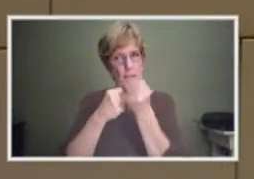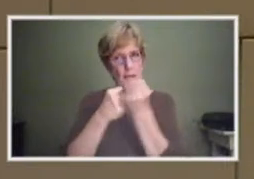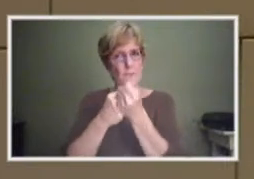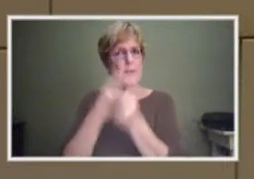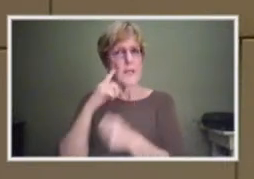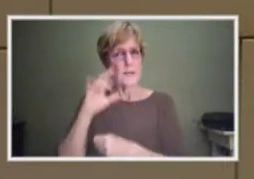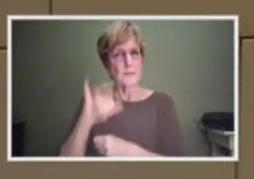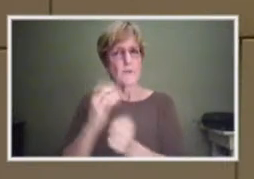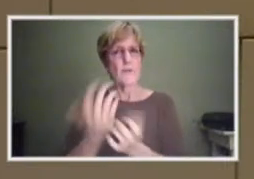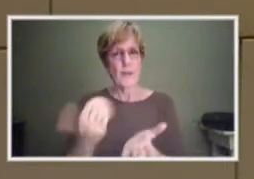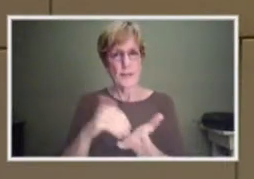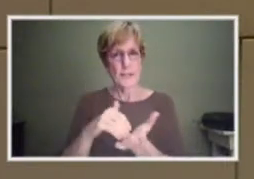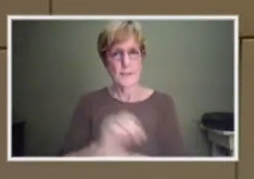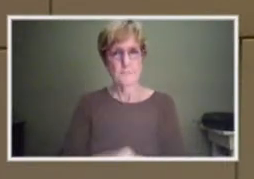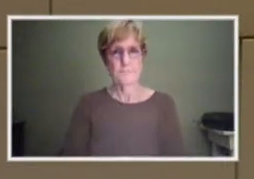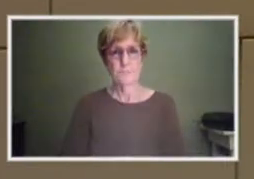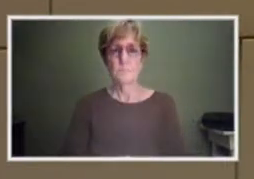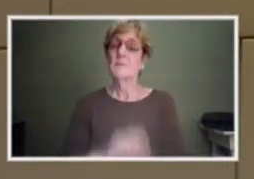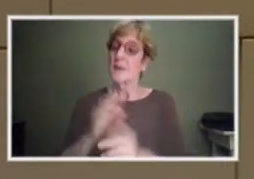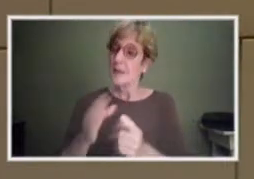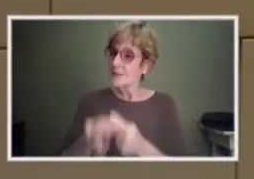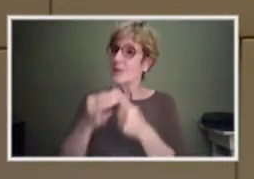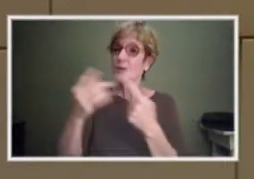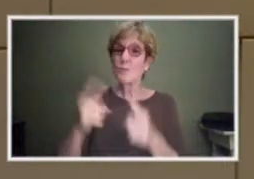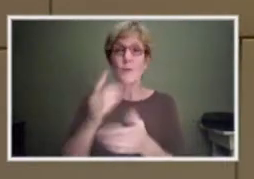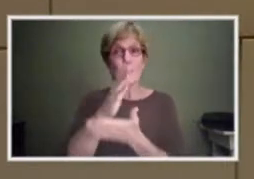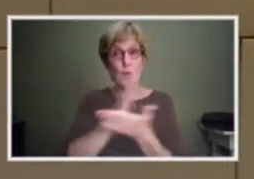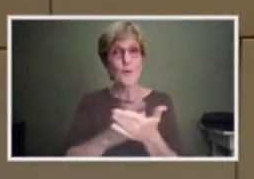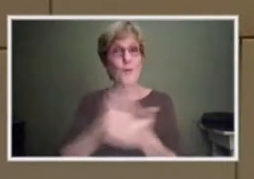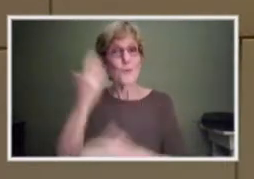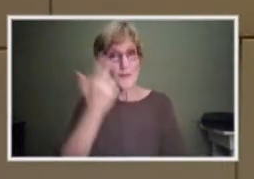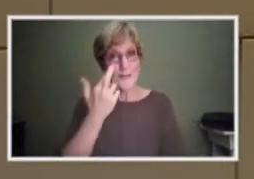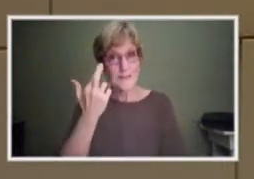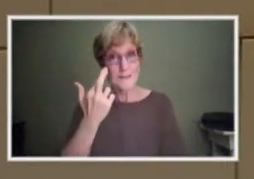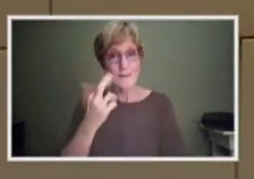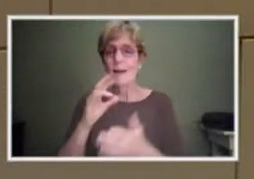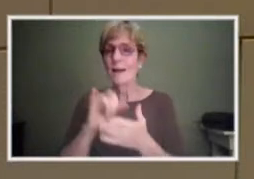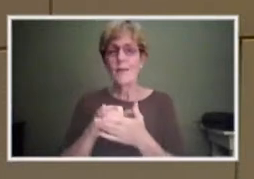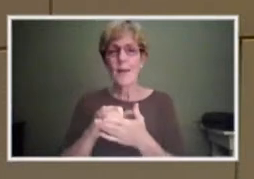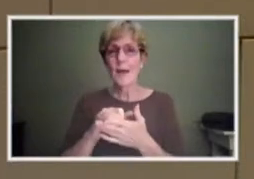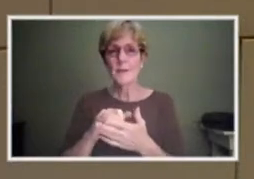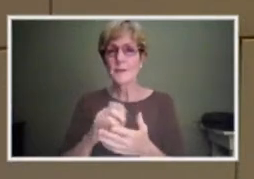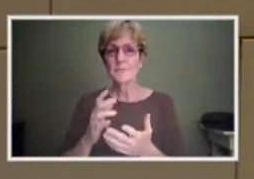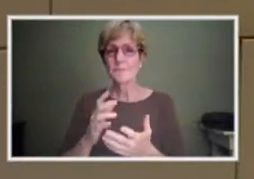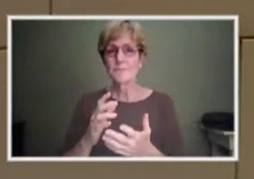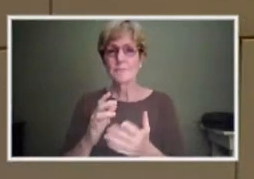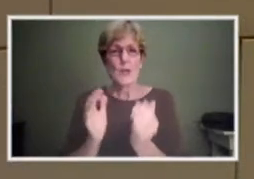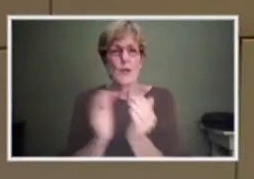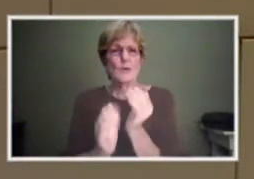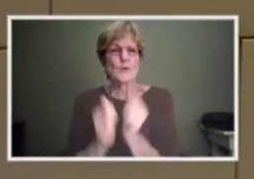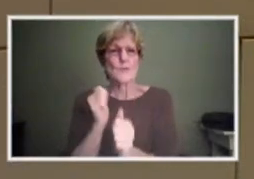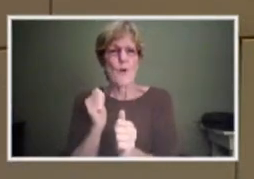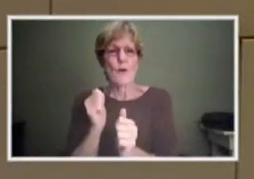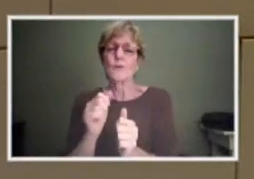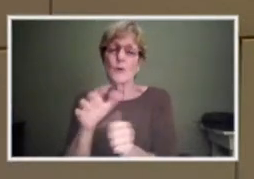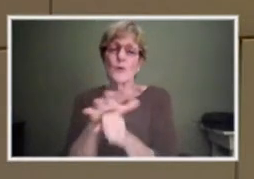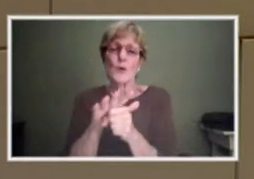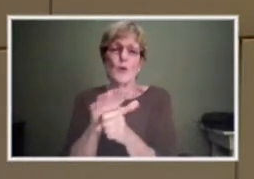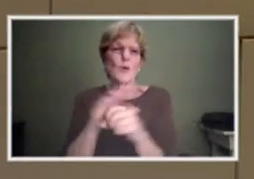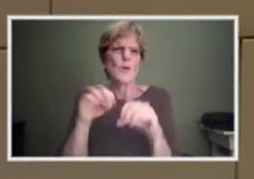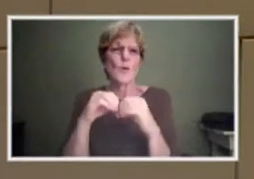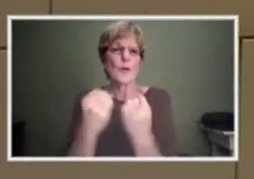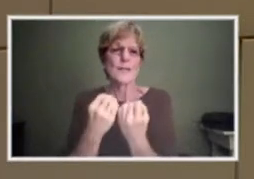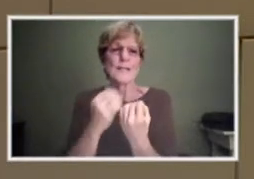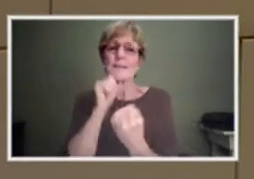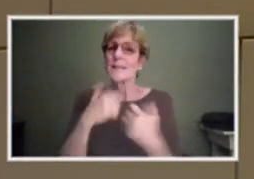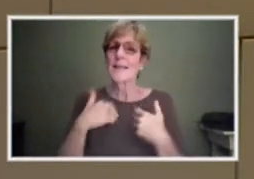again, especially when part of the reason was that the smaller or the local organization didn't have the